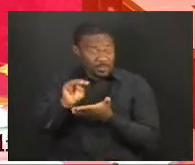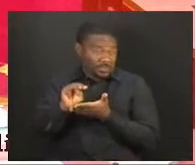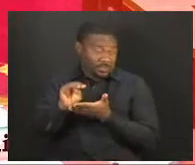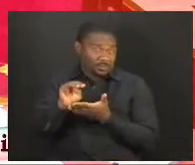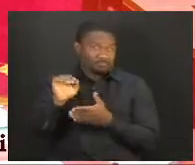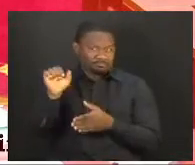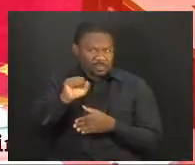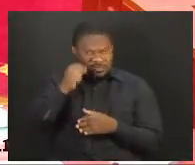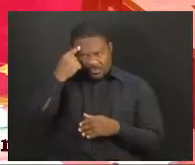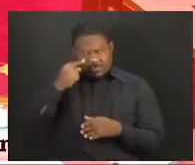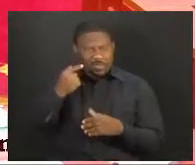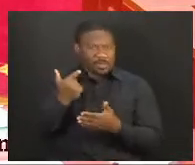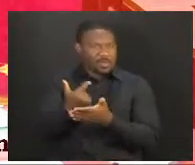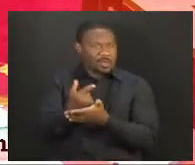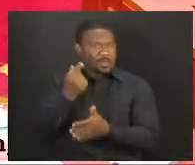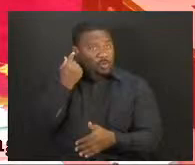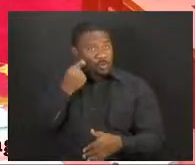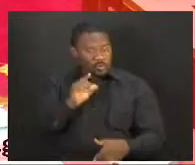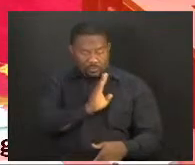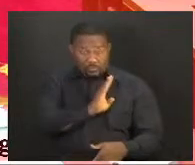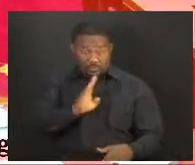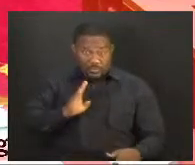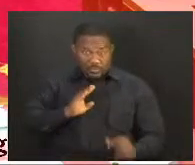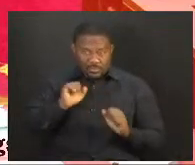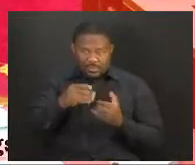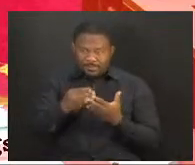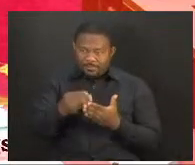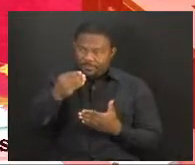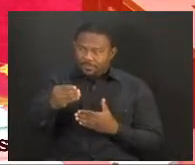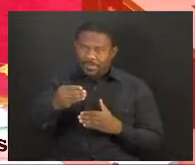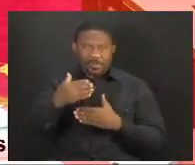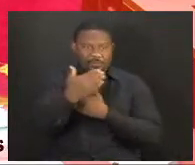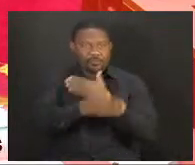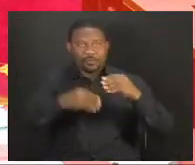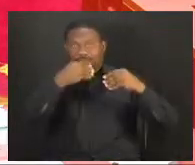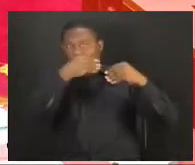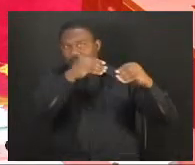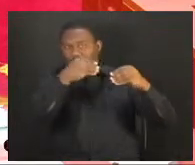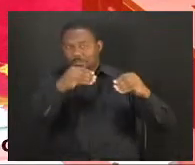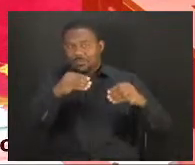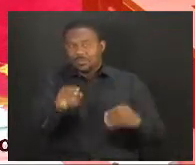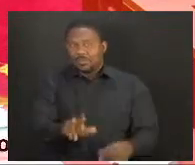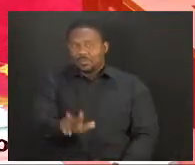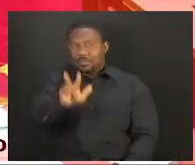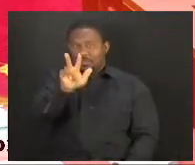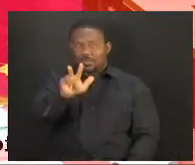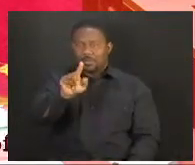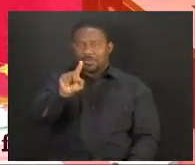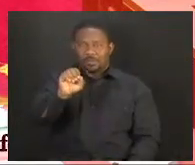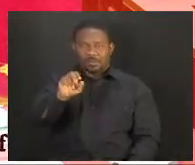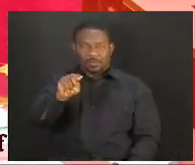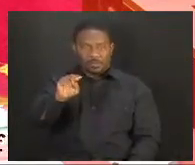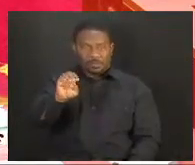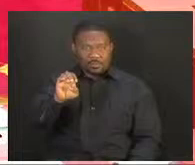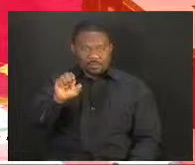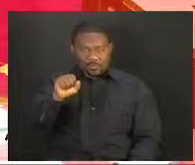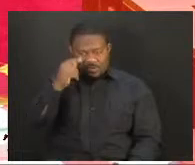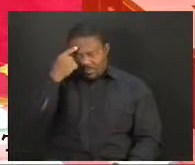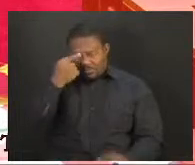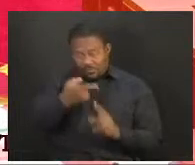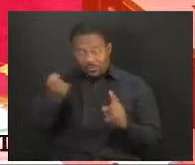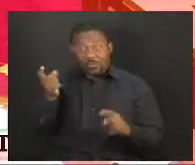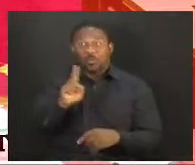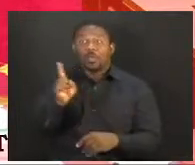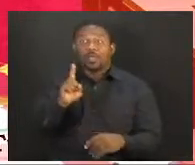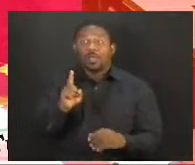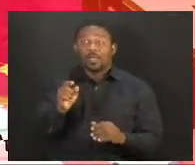to be able to purchase and export at least 3 tons of gold per week from small-scale miners.